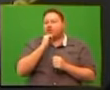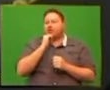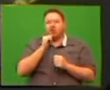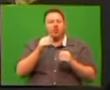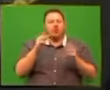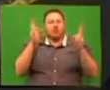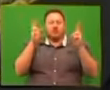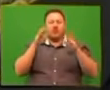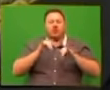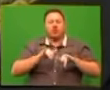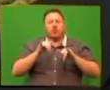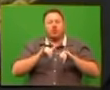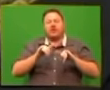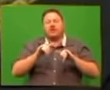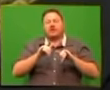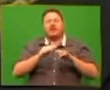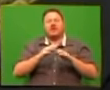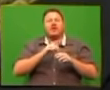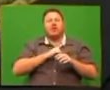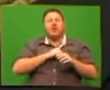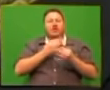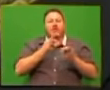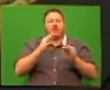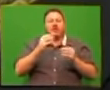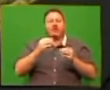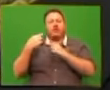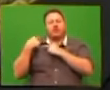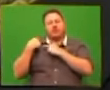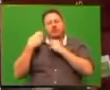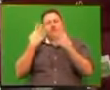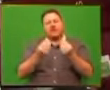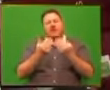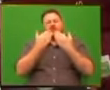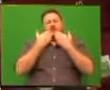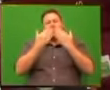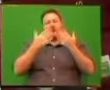with freedom come responsibilities. I thank you, Madam Speaker.